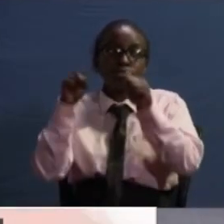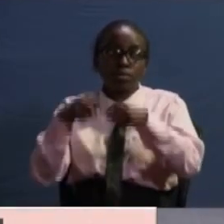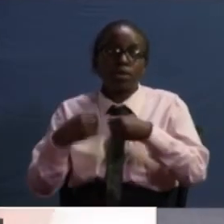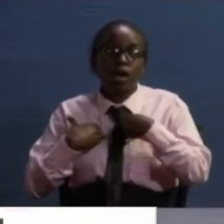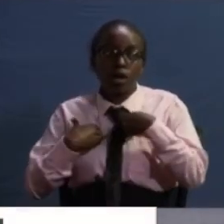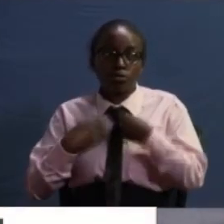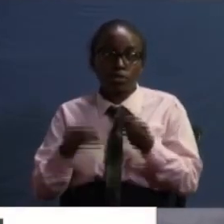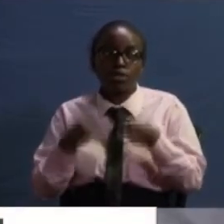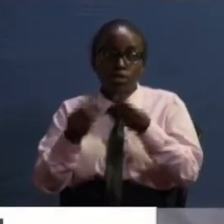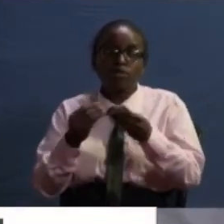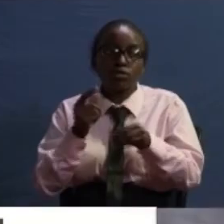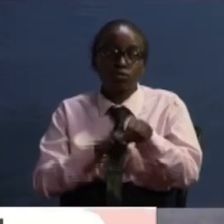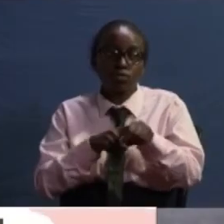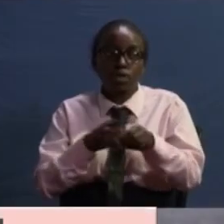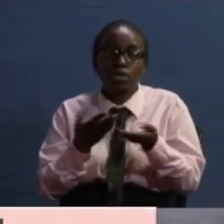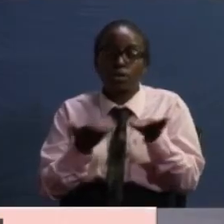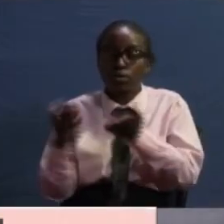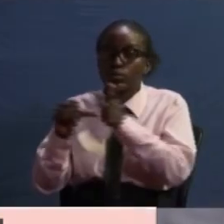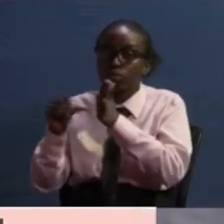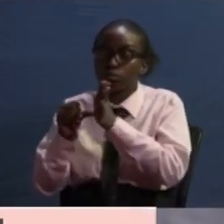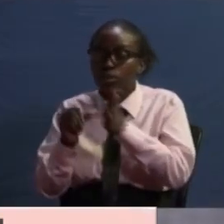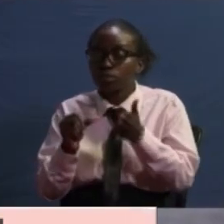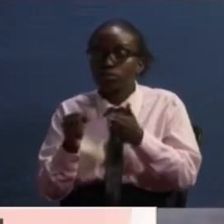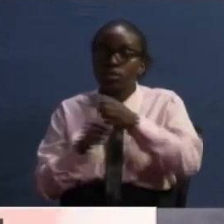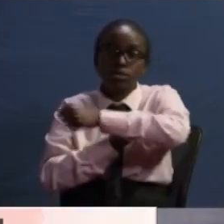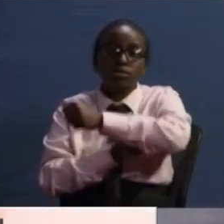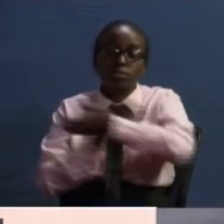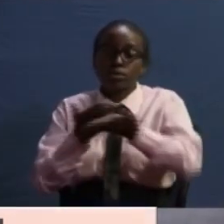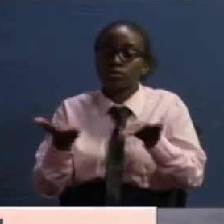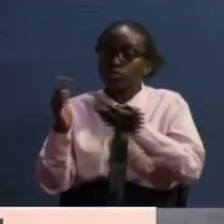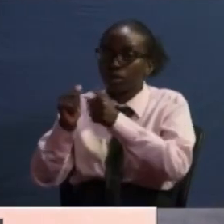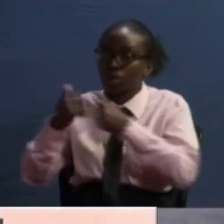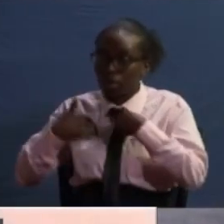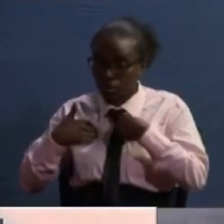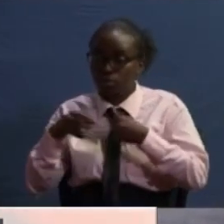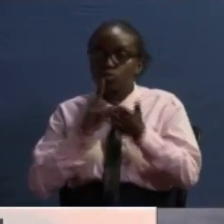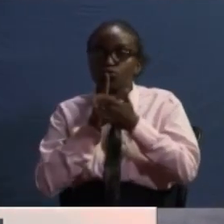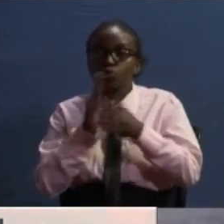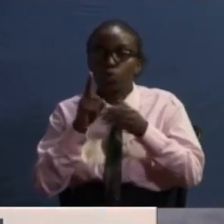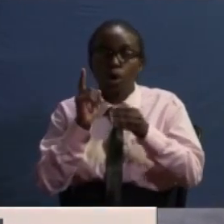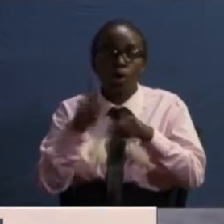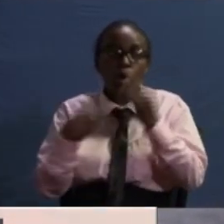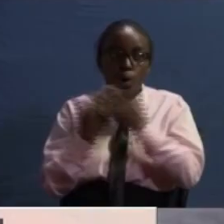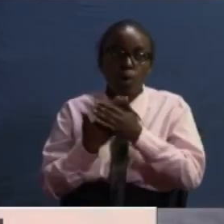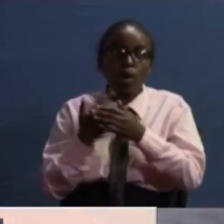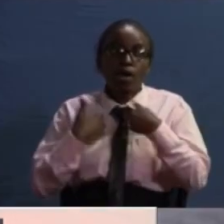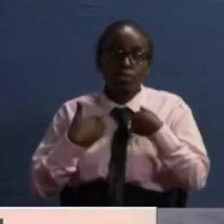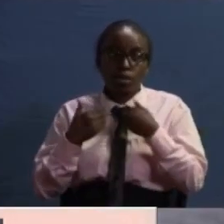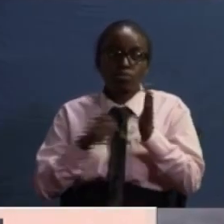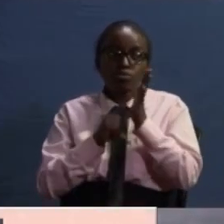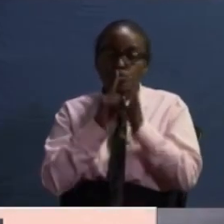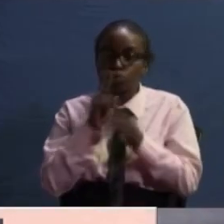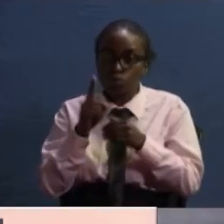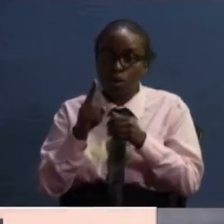provide the expertise in this case, also support in terms of ensuring that aspect of monitoring and ensuring that program